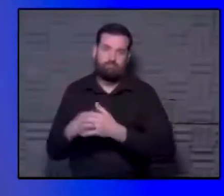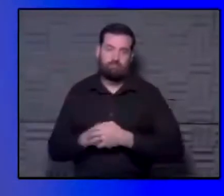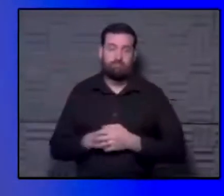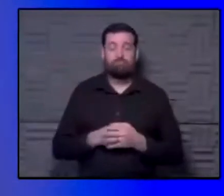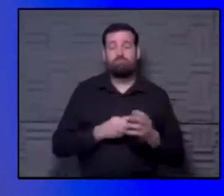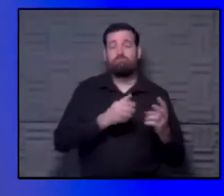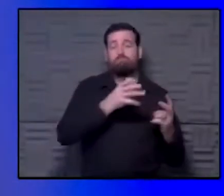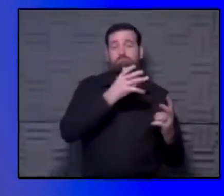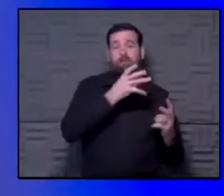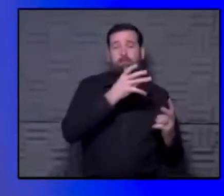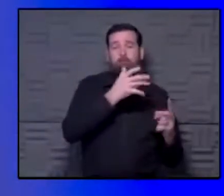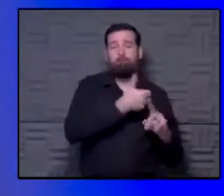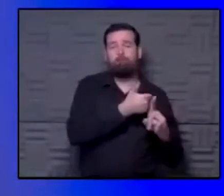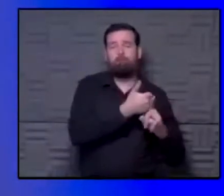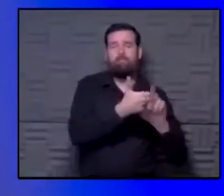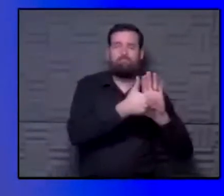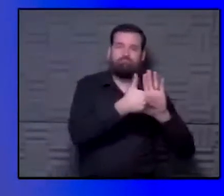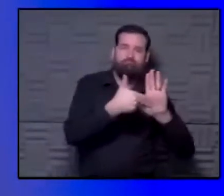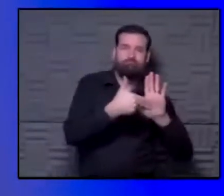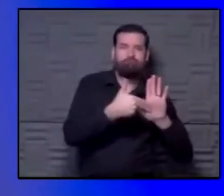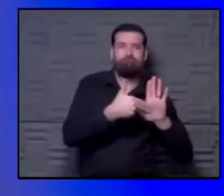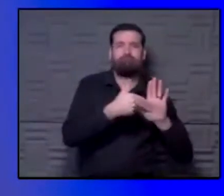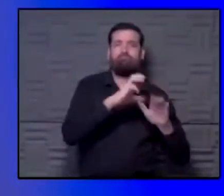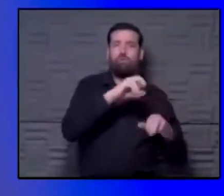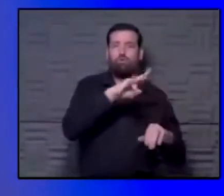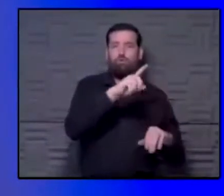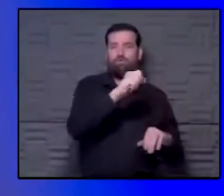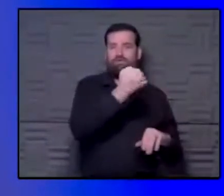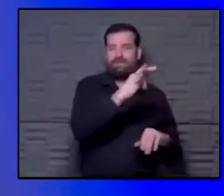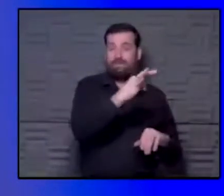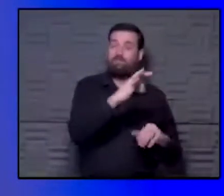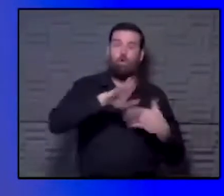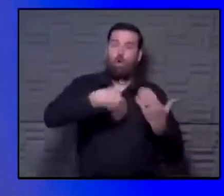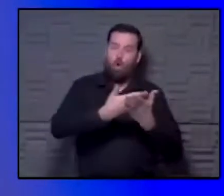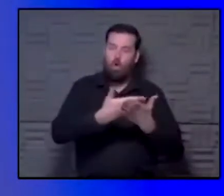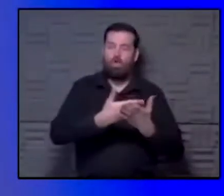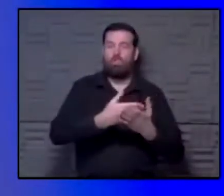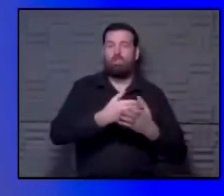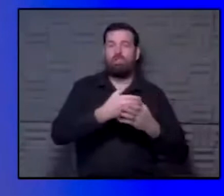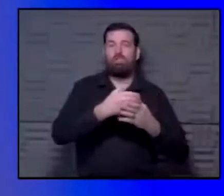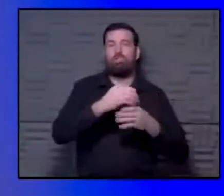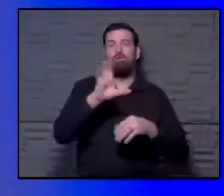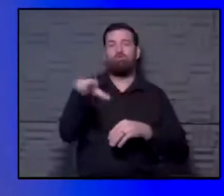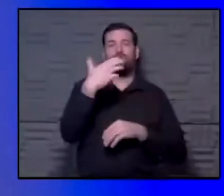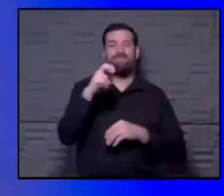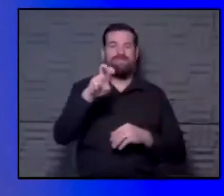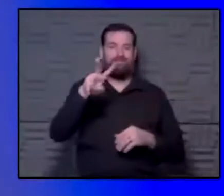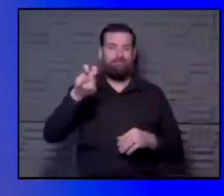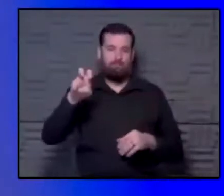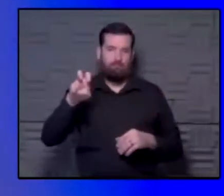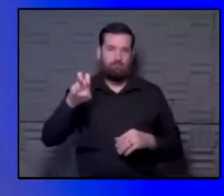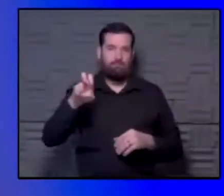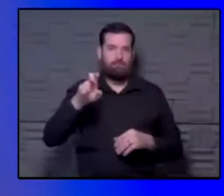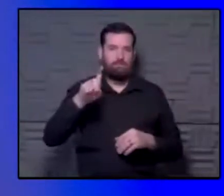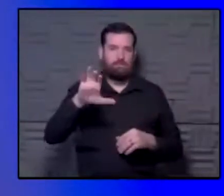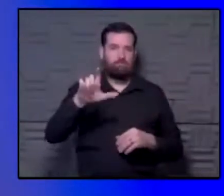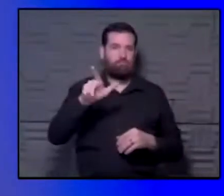My mom was diagnosed with COVID-19. We all were on Christmas Eve.